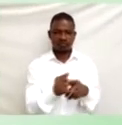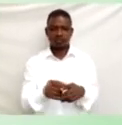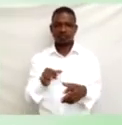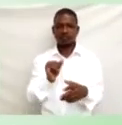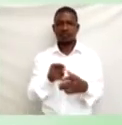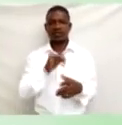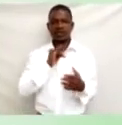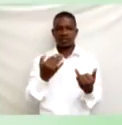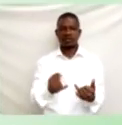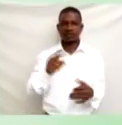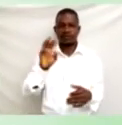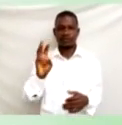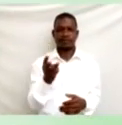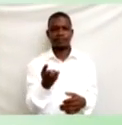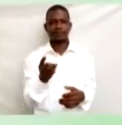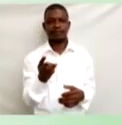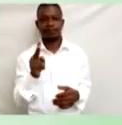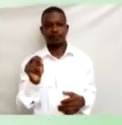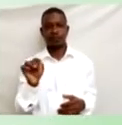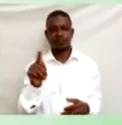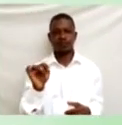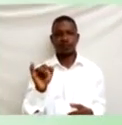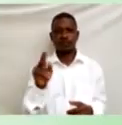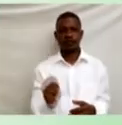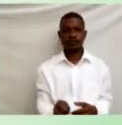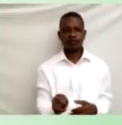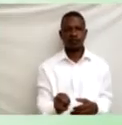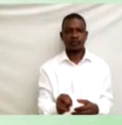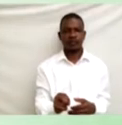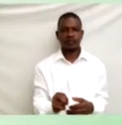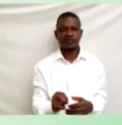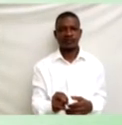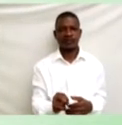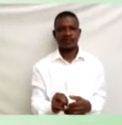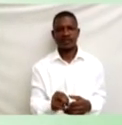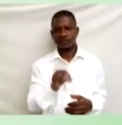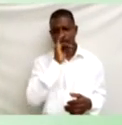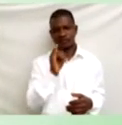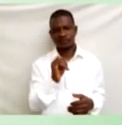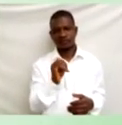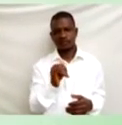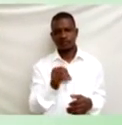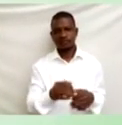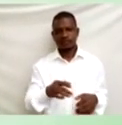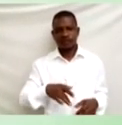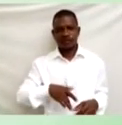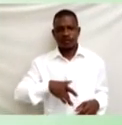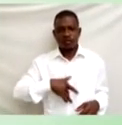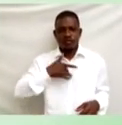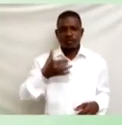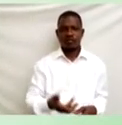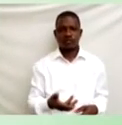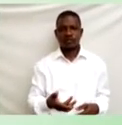I wish that I were able to go back and do it